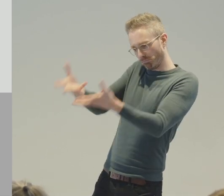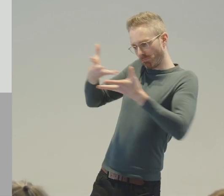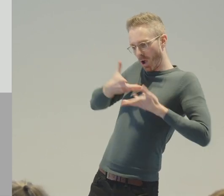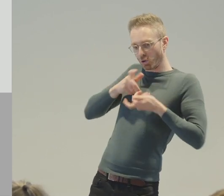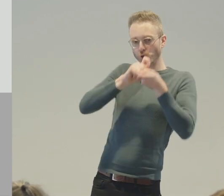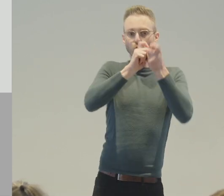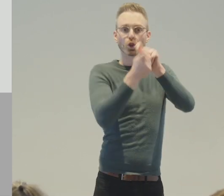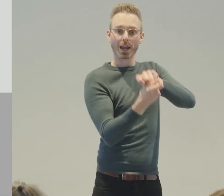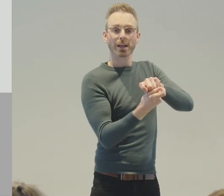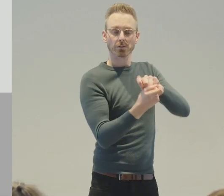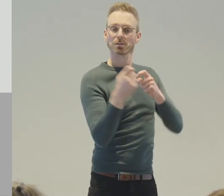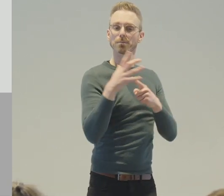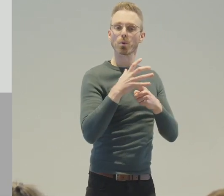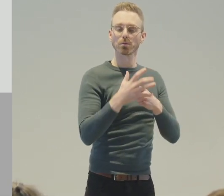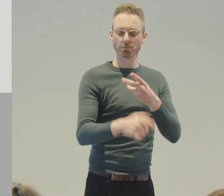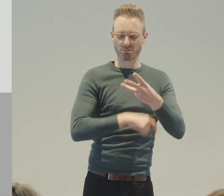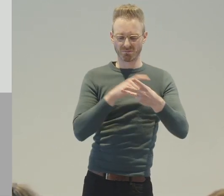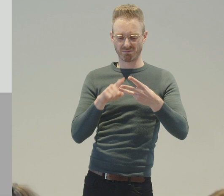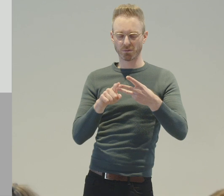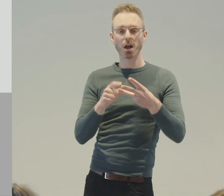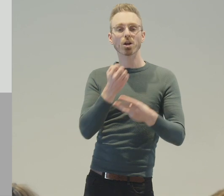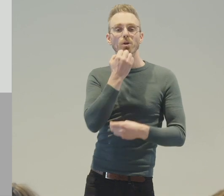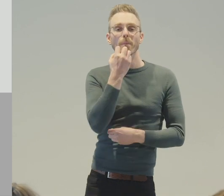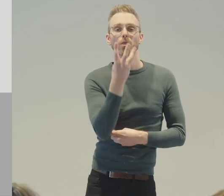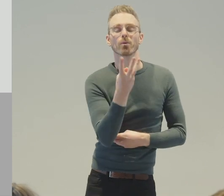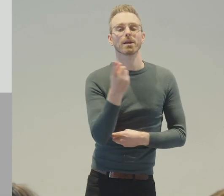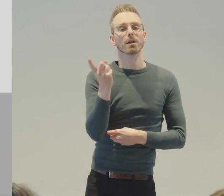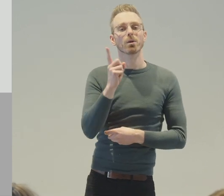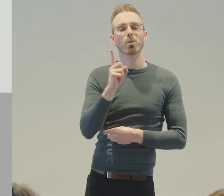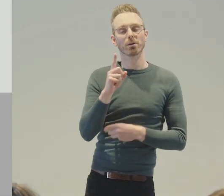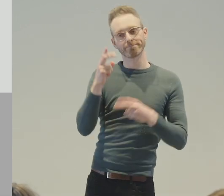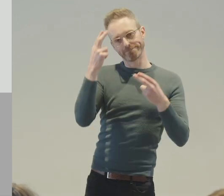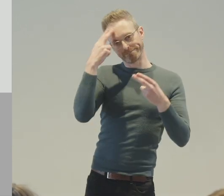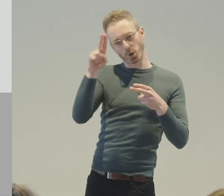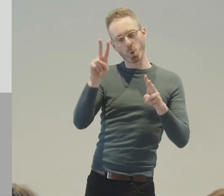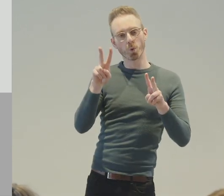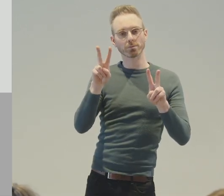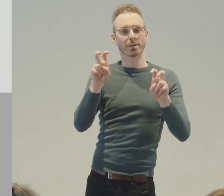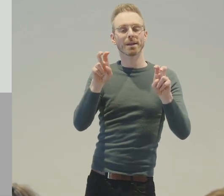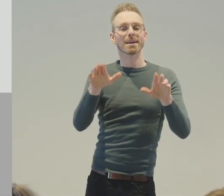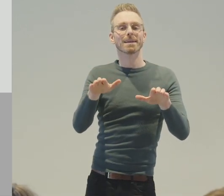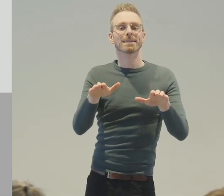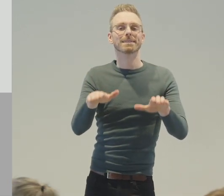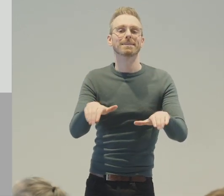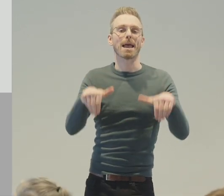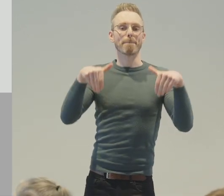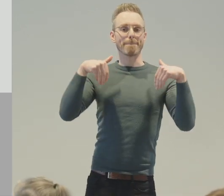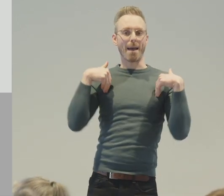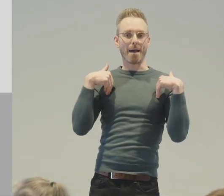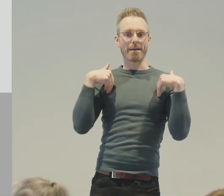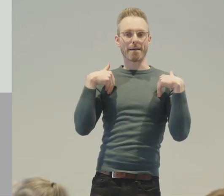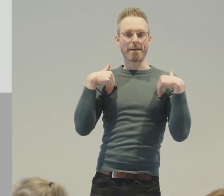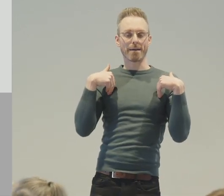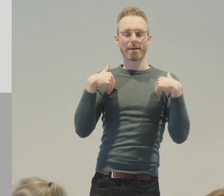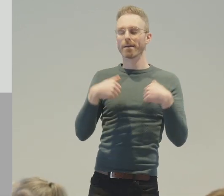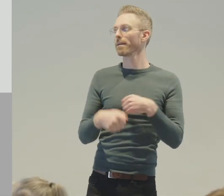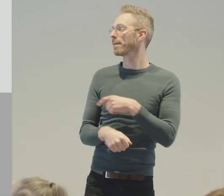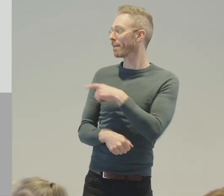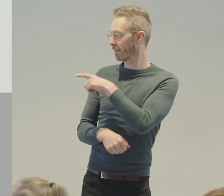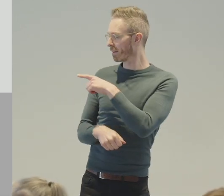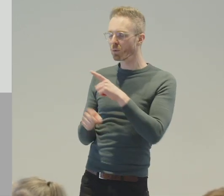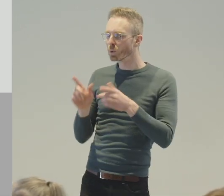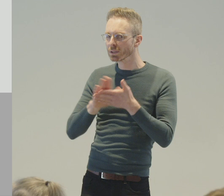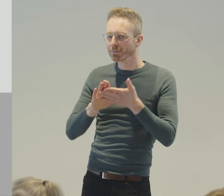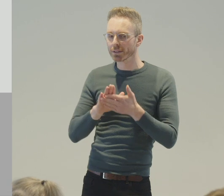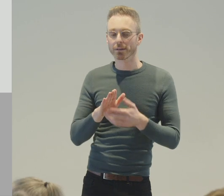back. So once we've made that change, we've taken a step back. To really observe our work and